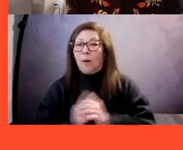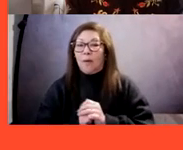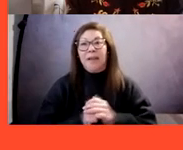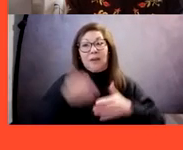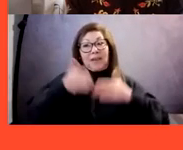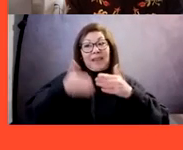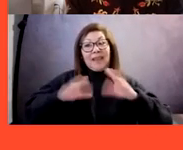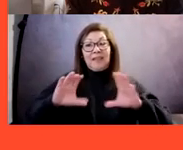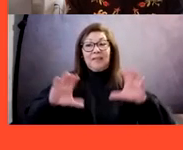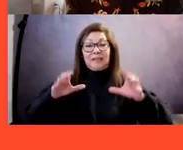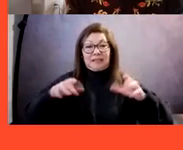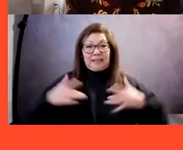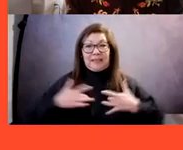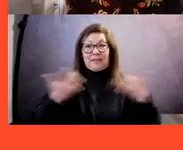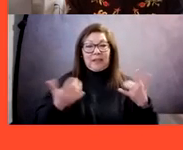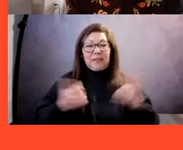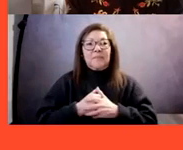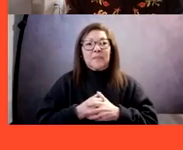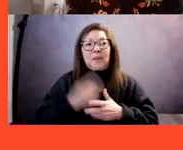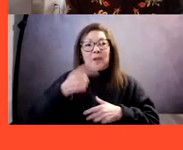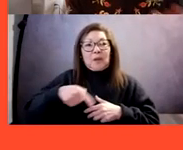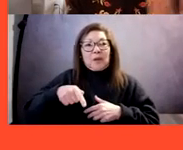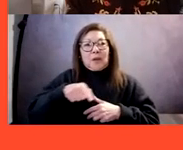end of the session. If you are,